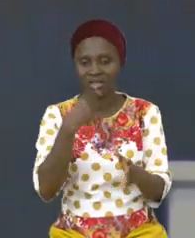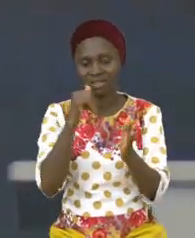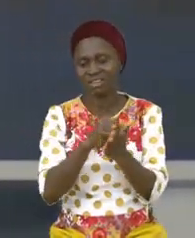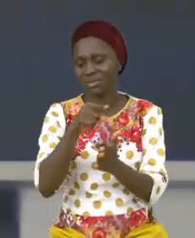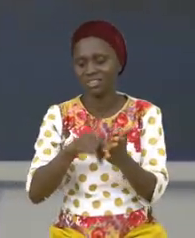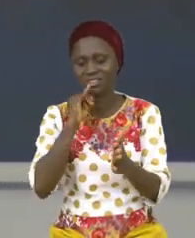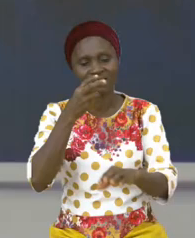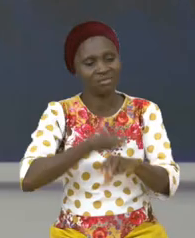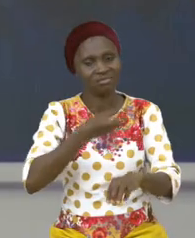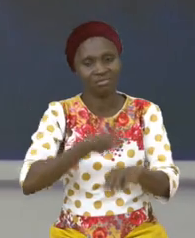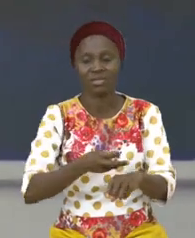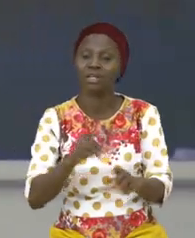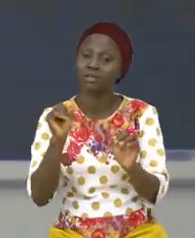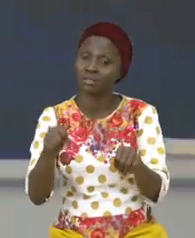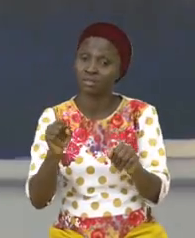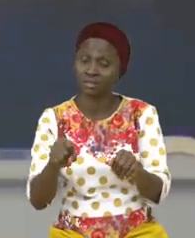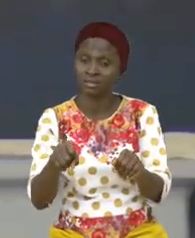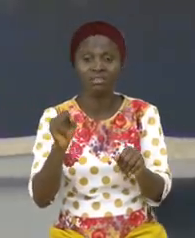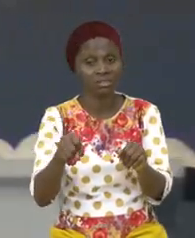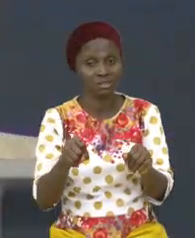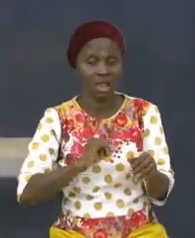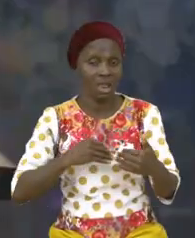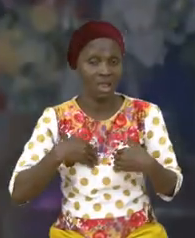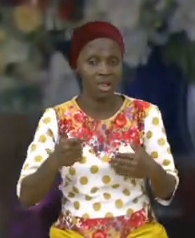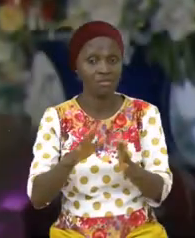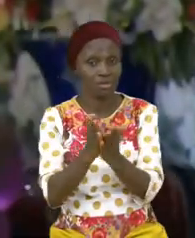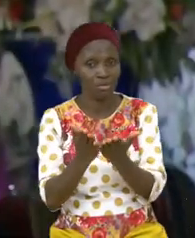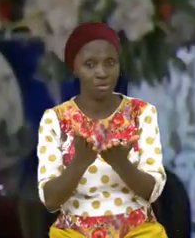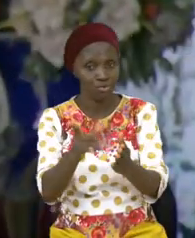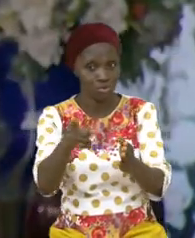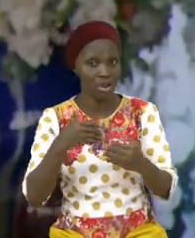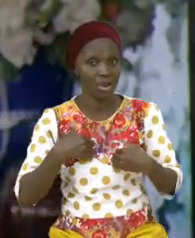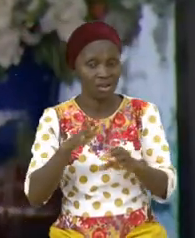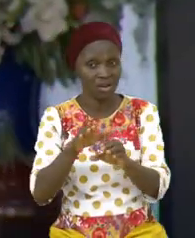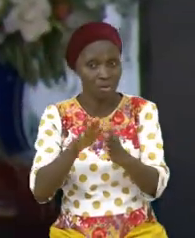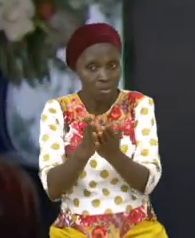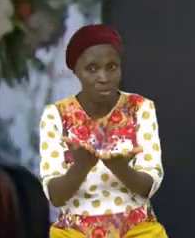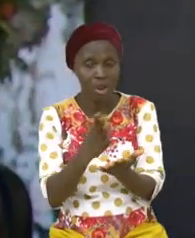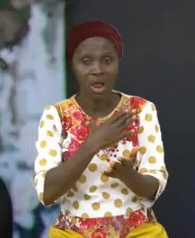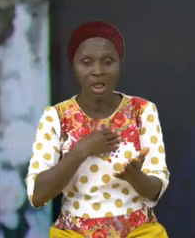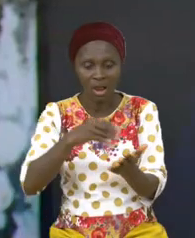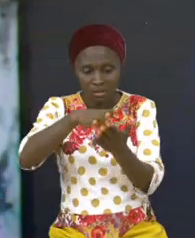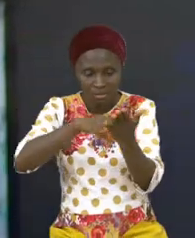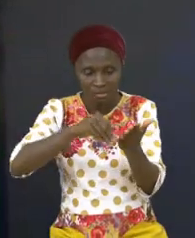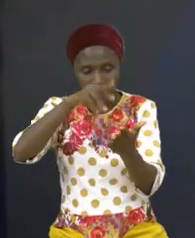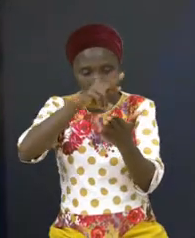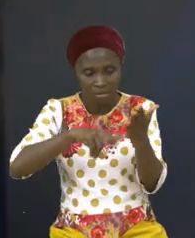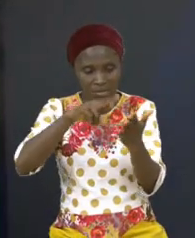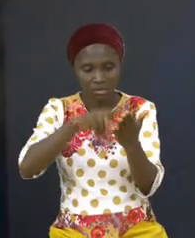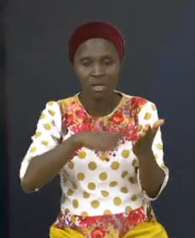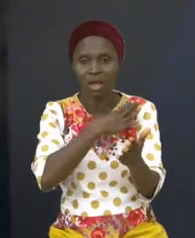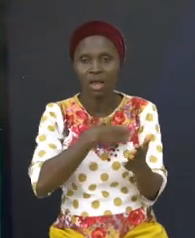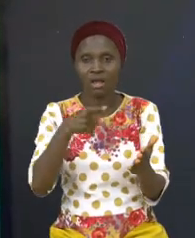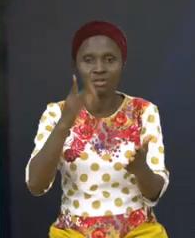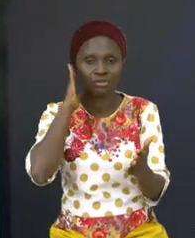is hard. Yes, but that's the book. And you'll go through and you will master everything. You'll